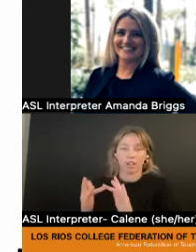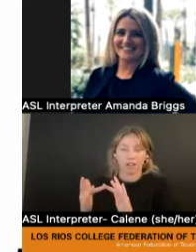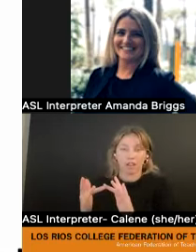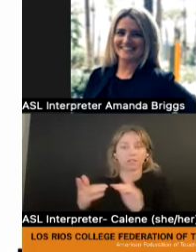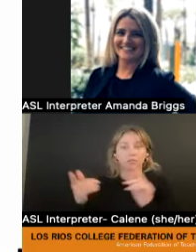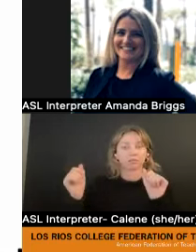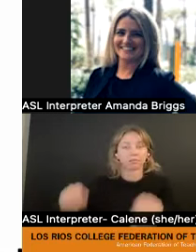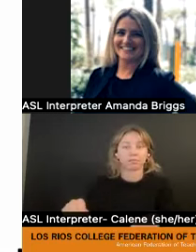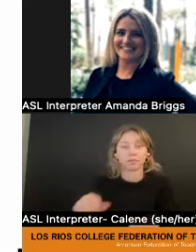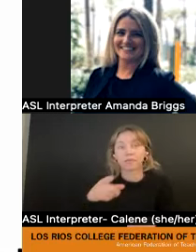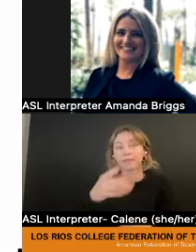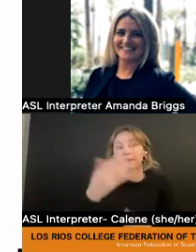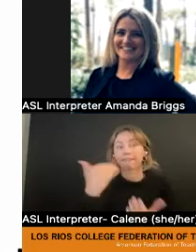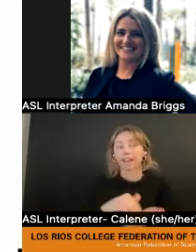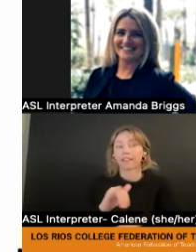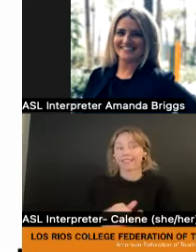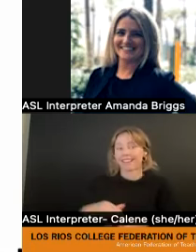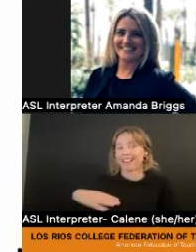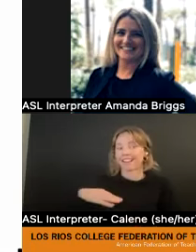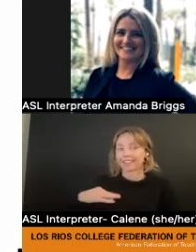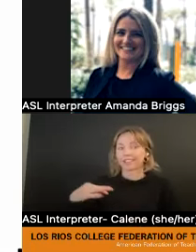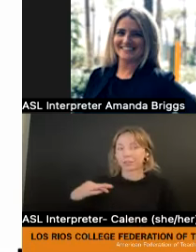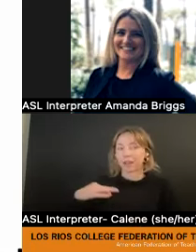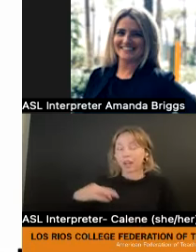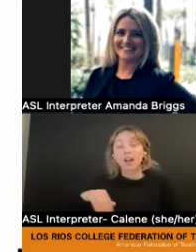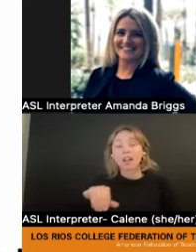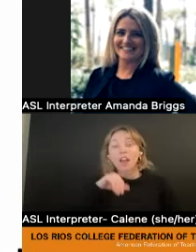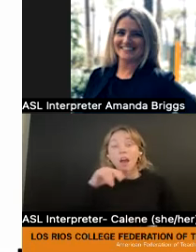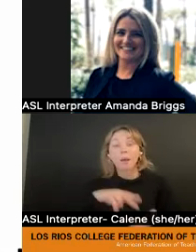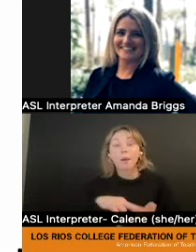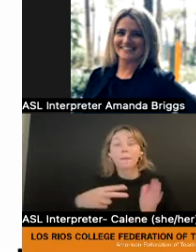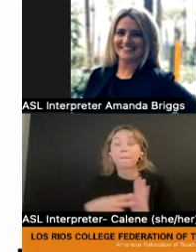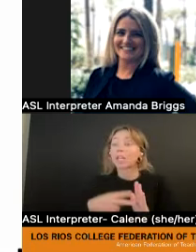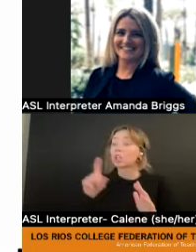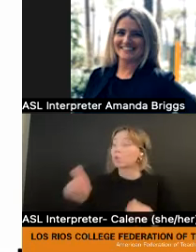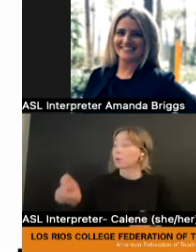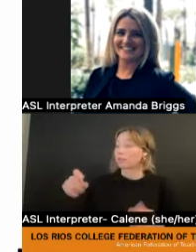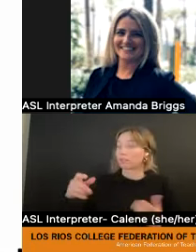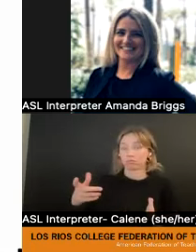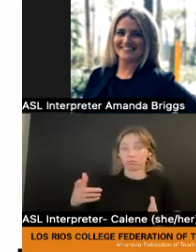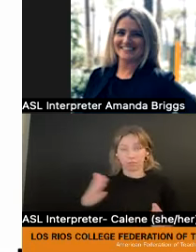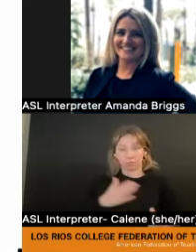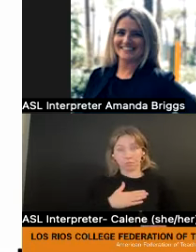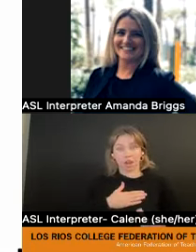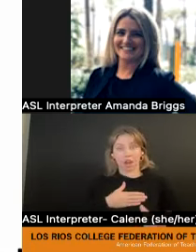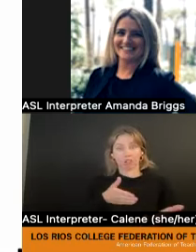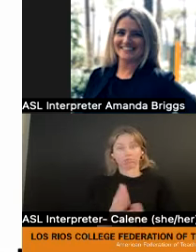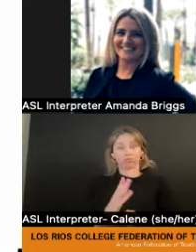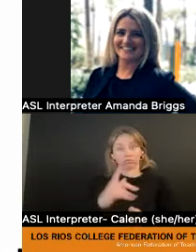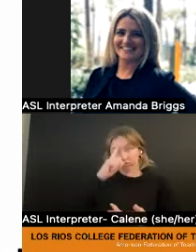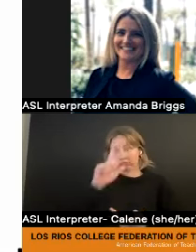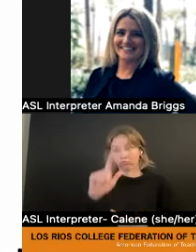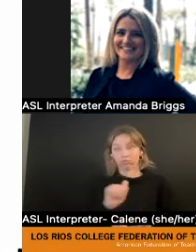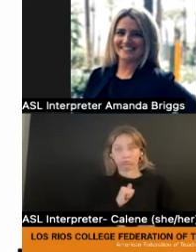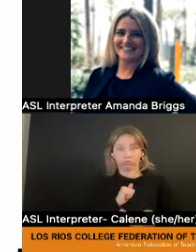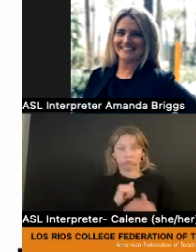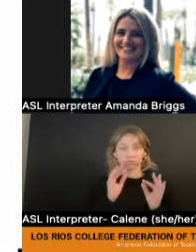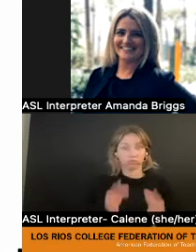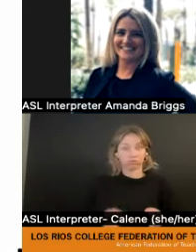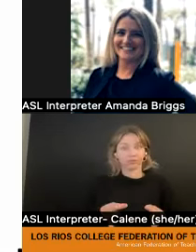This is again, the eligibility. It doesn't mean that you are entitled to it, and the dean may opt to not give you